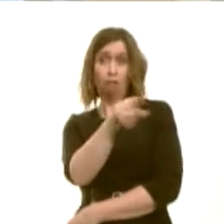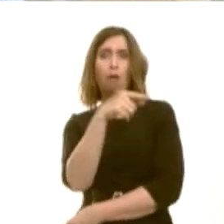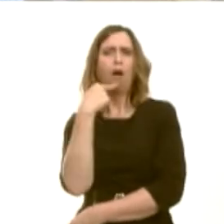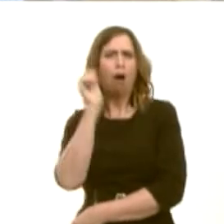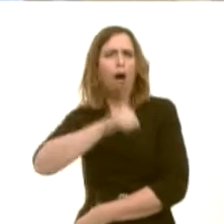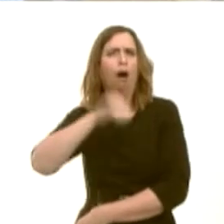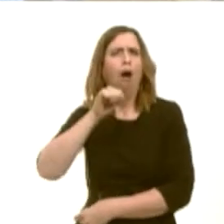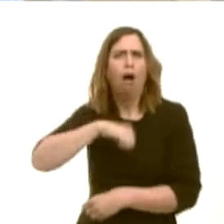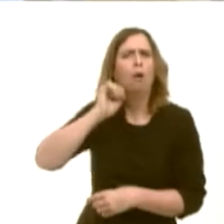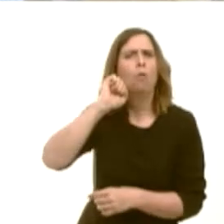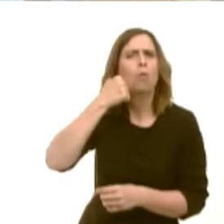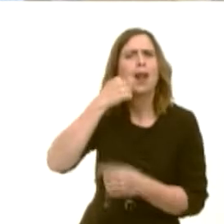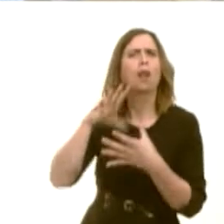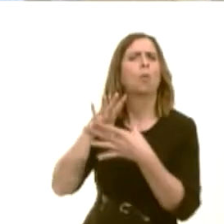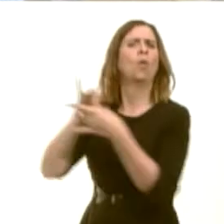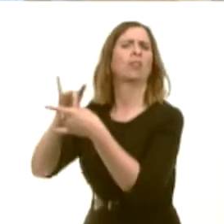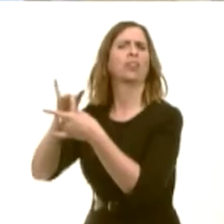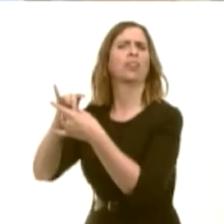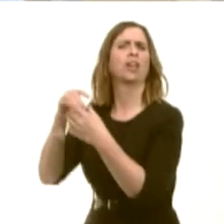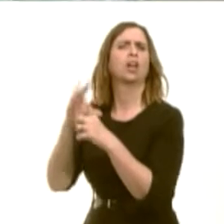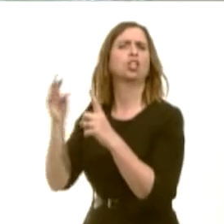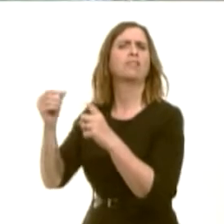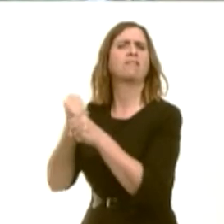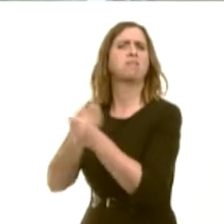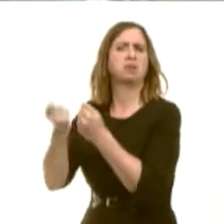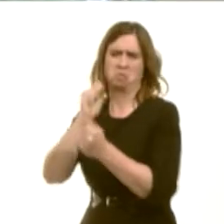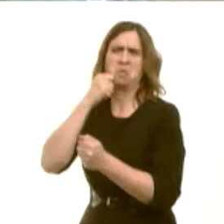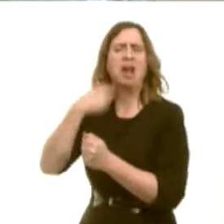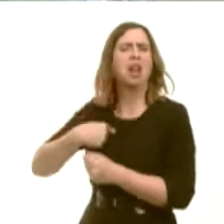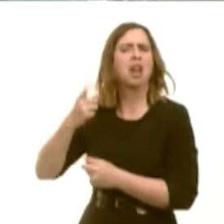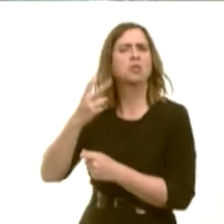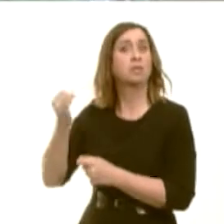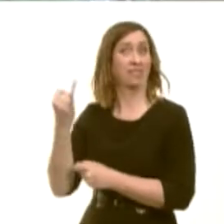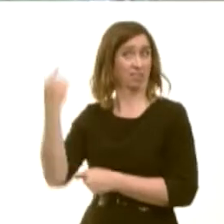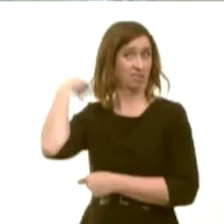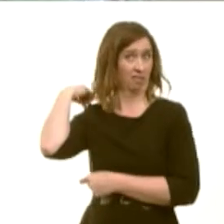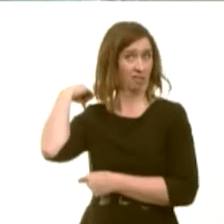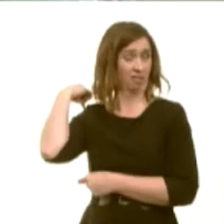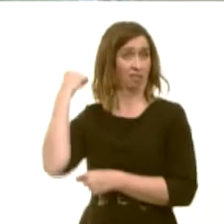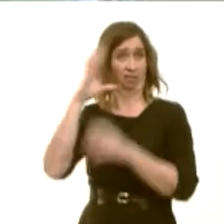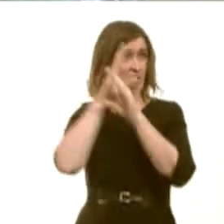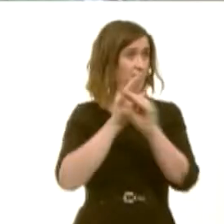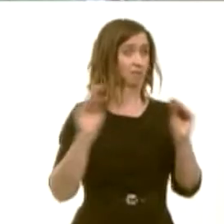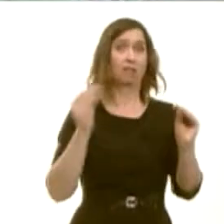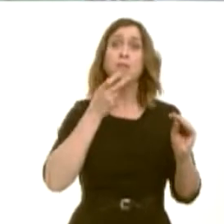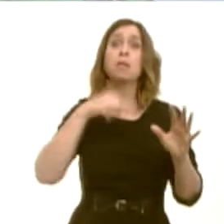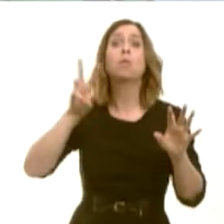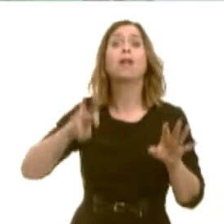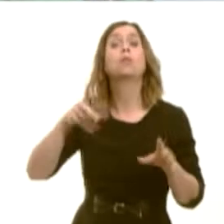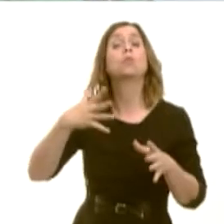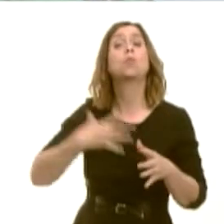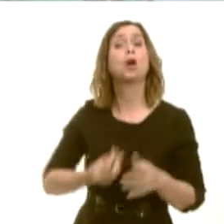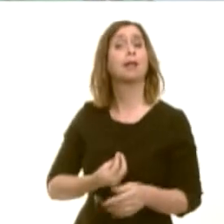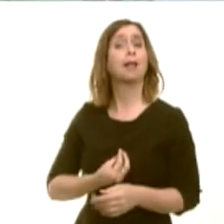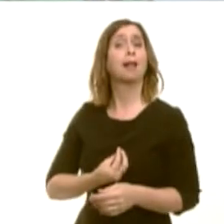prepared to consider a coalition with the Tories in 2007. And one thing I do say to the people of Wales is this: if they want to see a Labour Queen